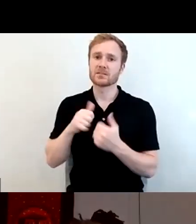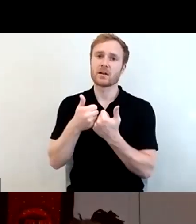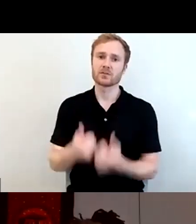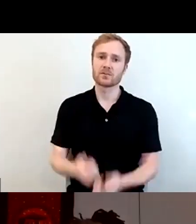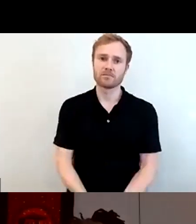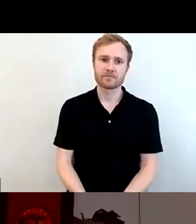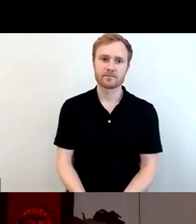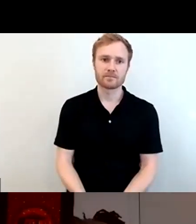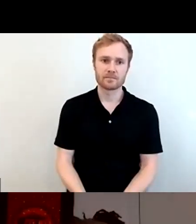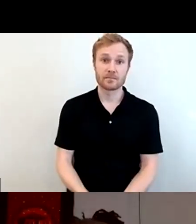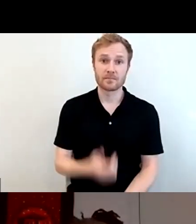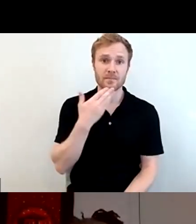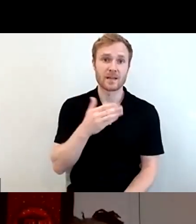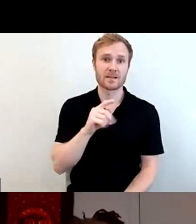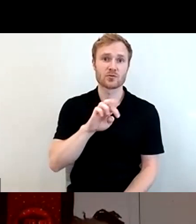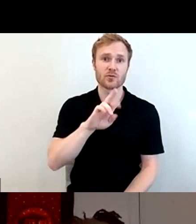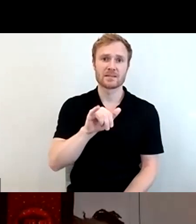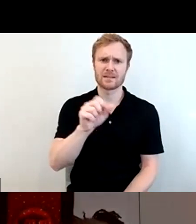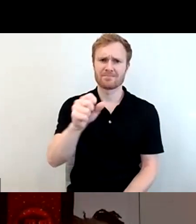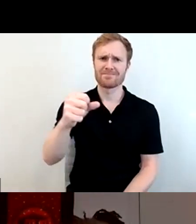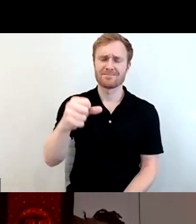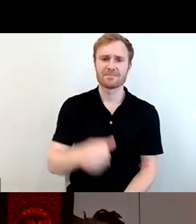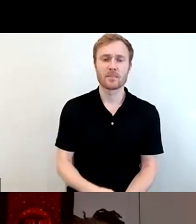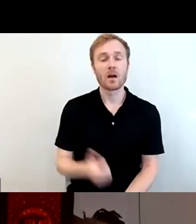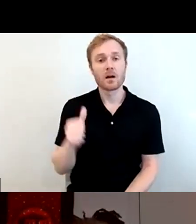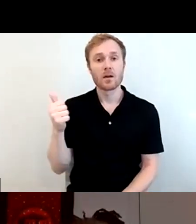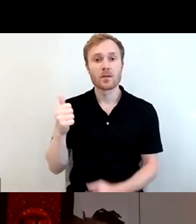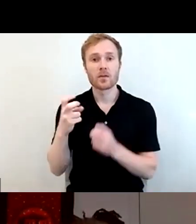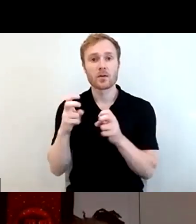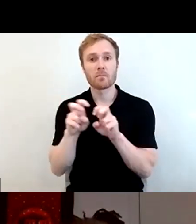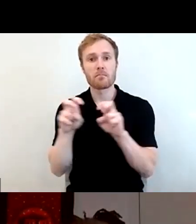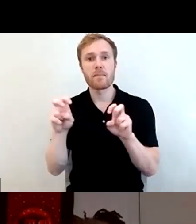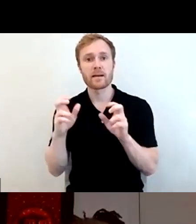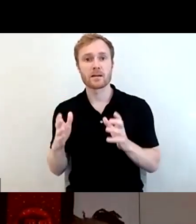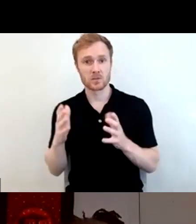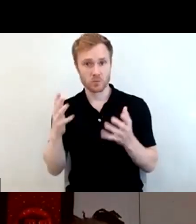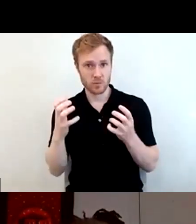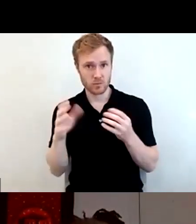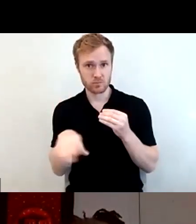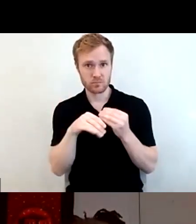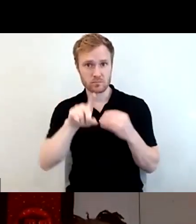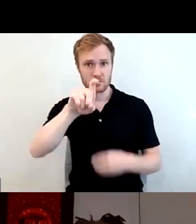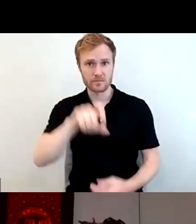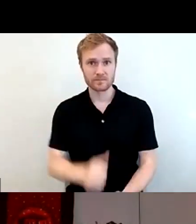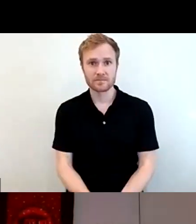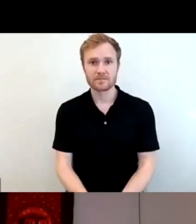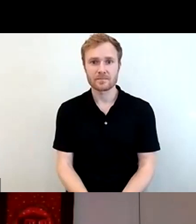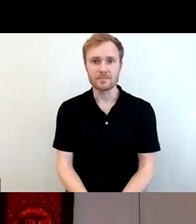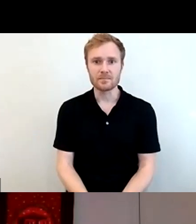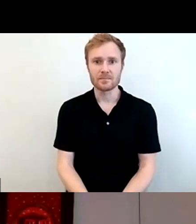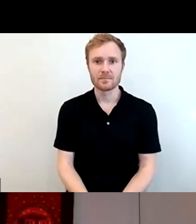Thanks, Tracy. Yeah. Is any other panelists want to take a swing at that question?